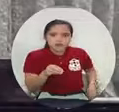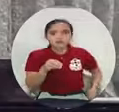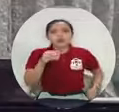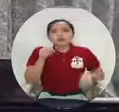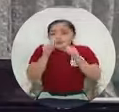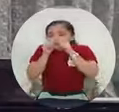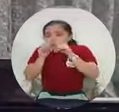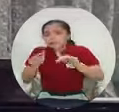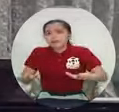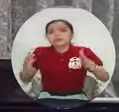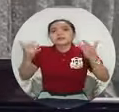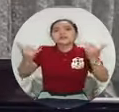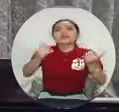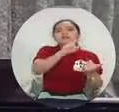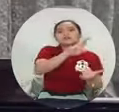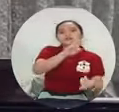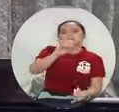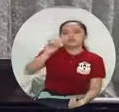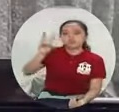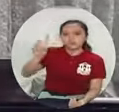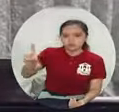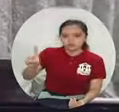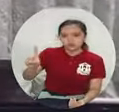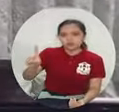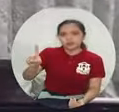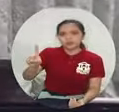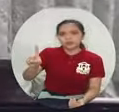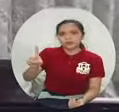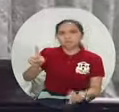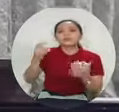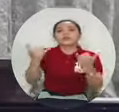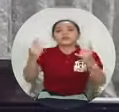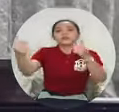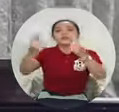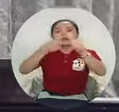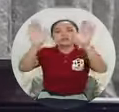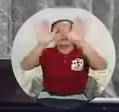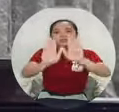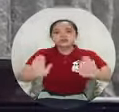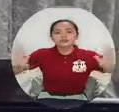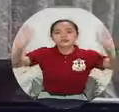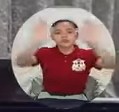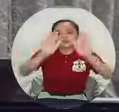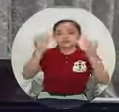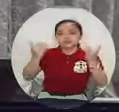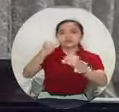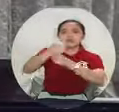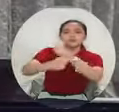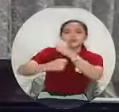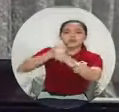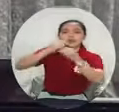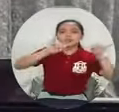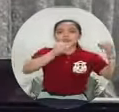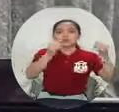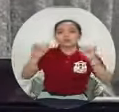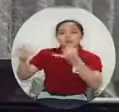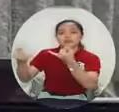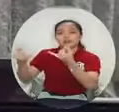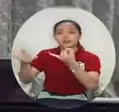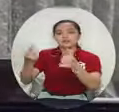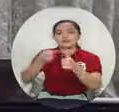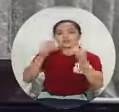you 2021. I have already given the first Sunday of this year, January, the first